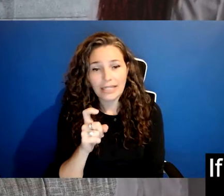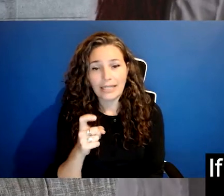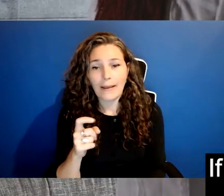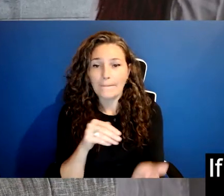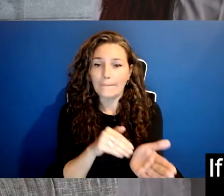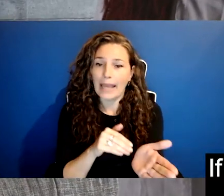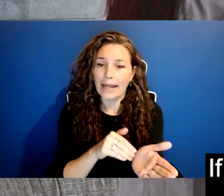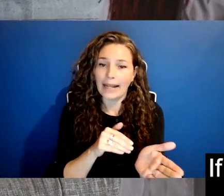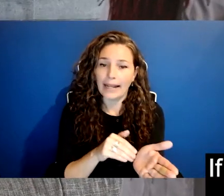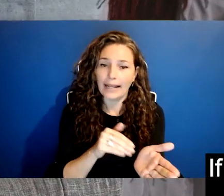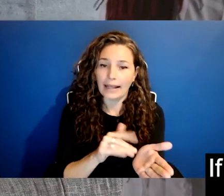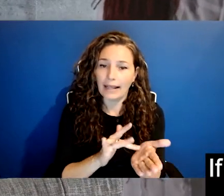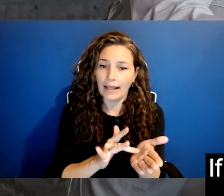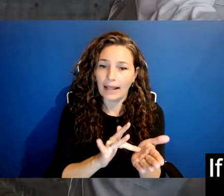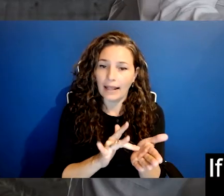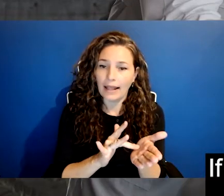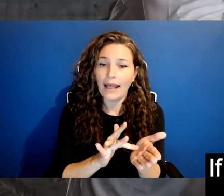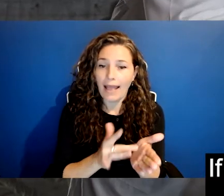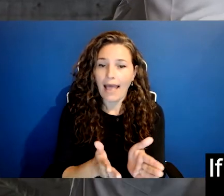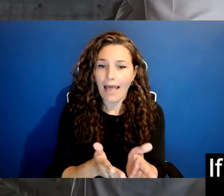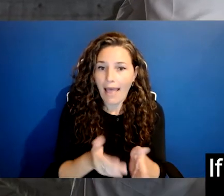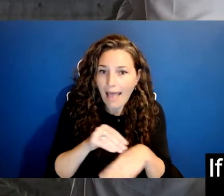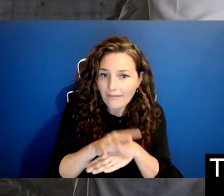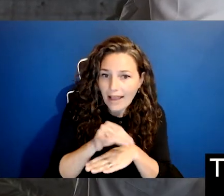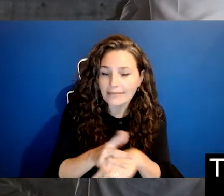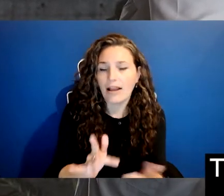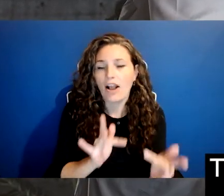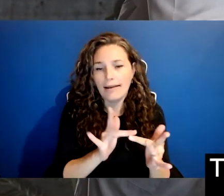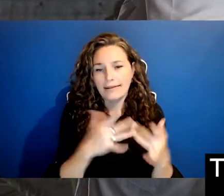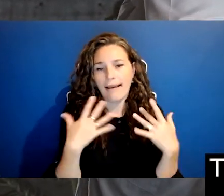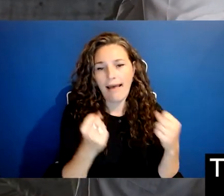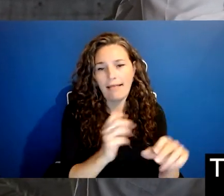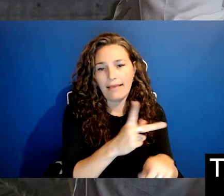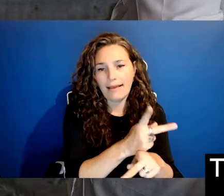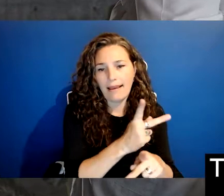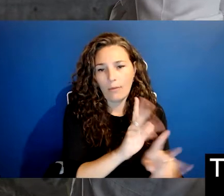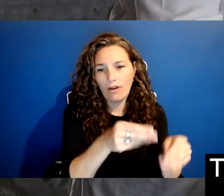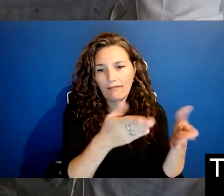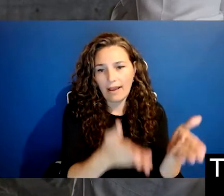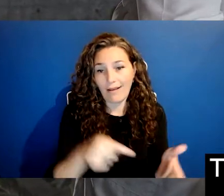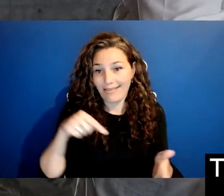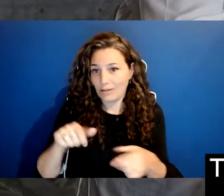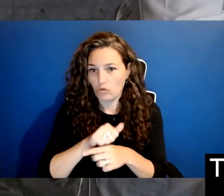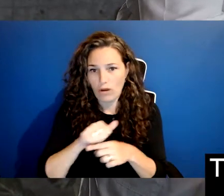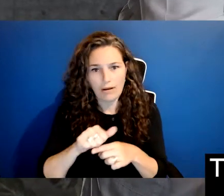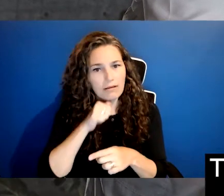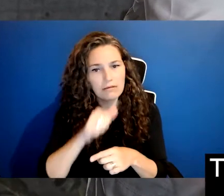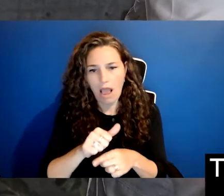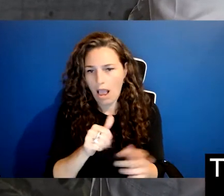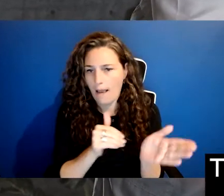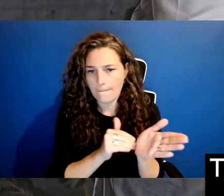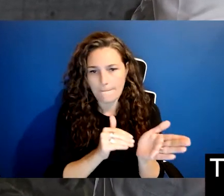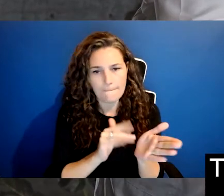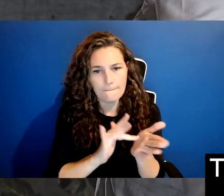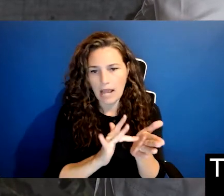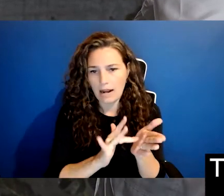please contact your healthcare provider. This training is not intended to be medical advice.